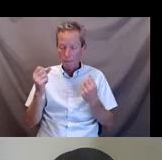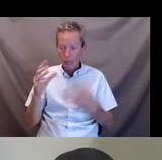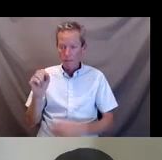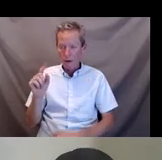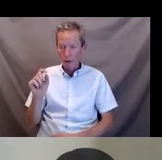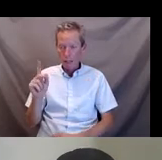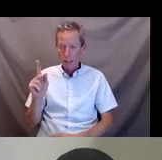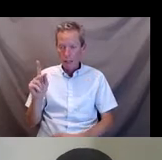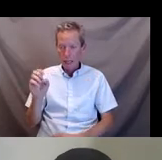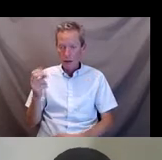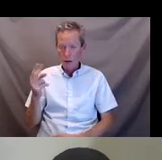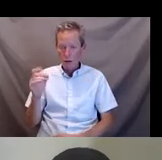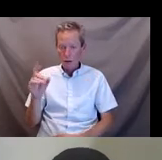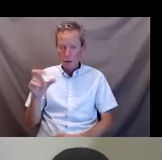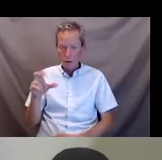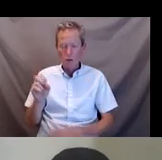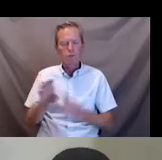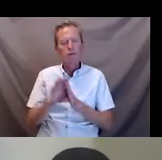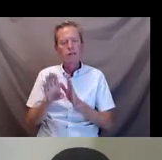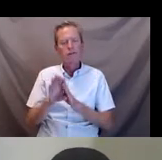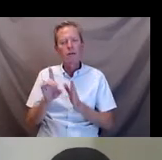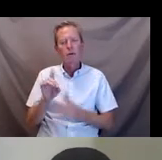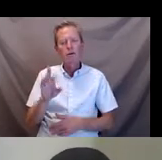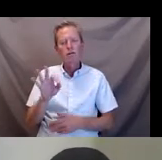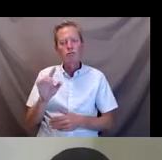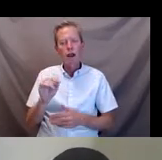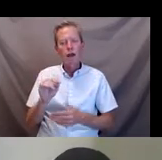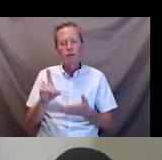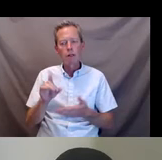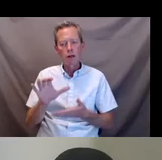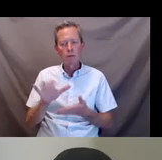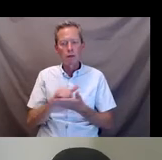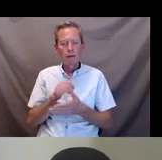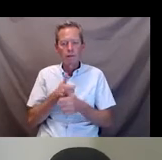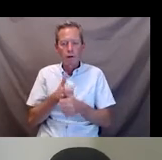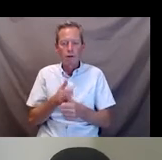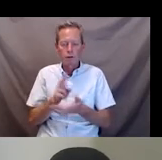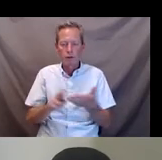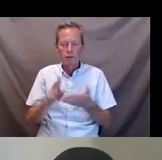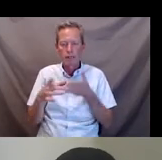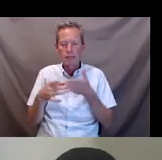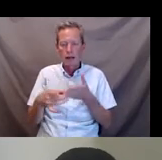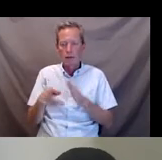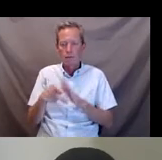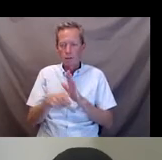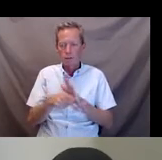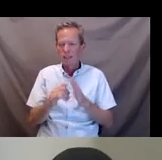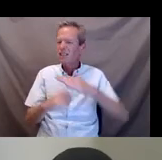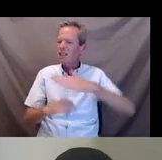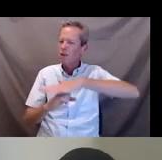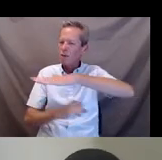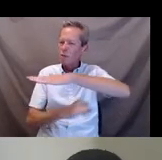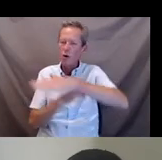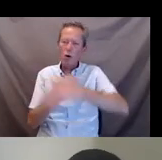a draft that, again, is consistent with our university's guiding principles. And that's that framework for why we pay, how we